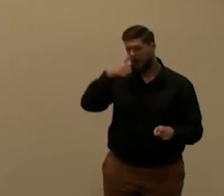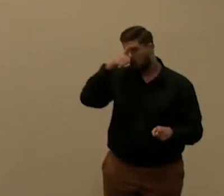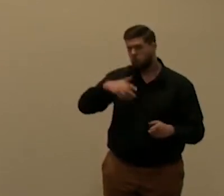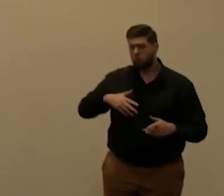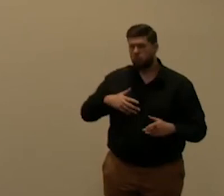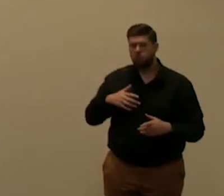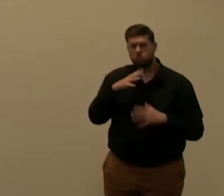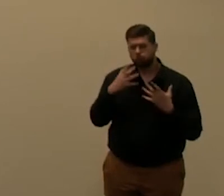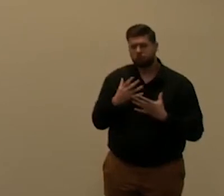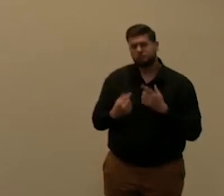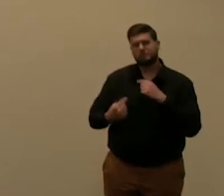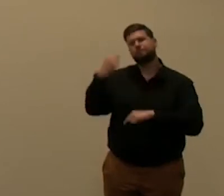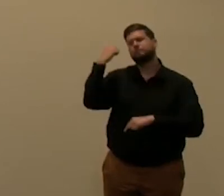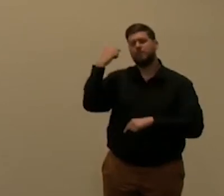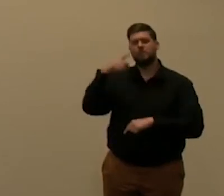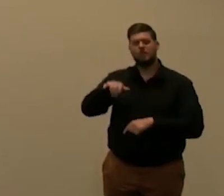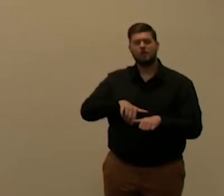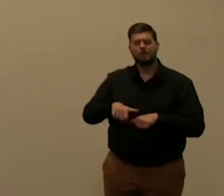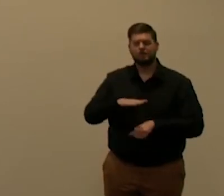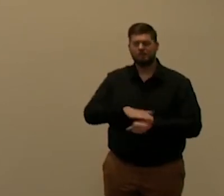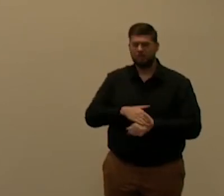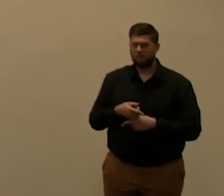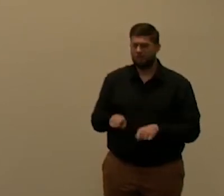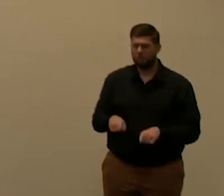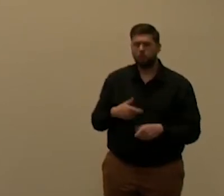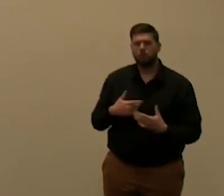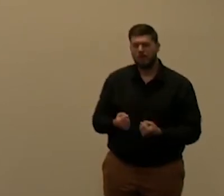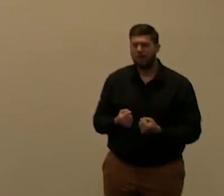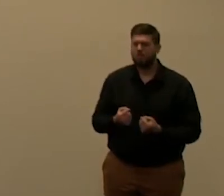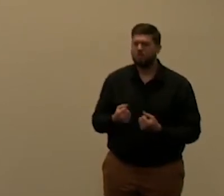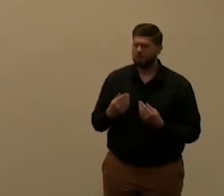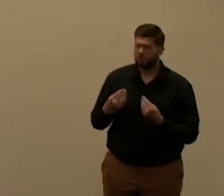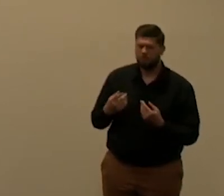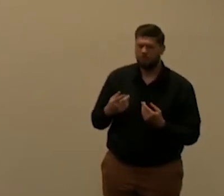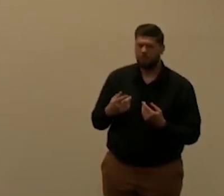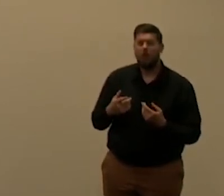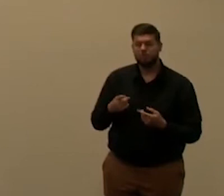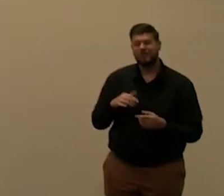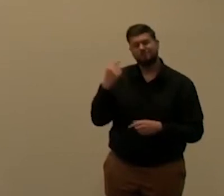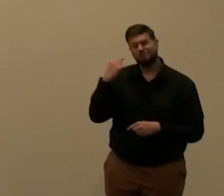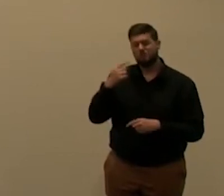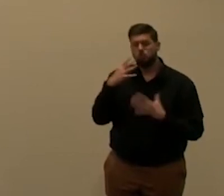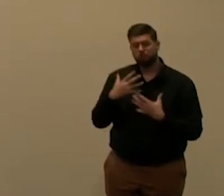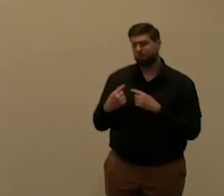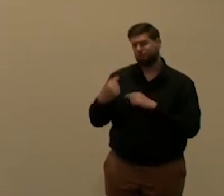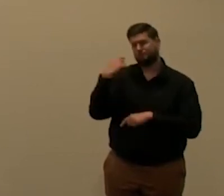but that was the perfect time to give everyone in your organization like a proper headset or proper video camera, for